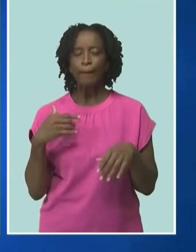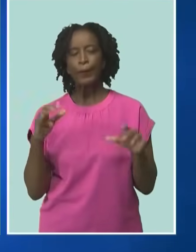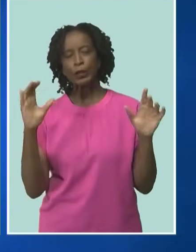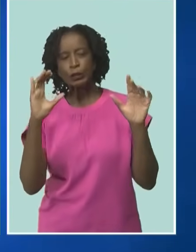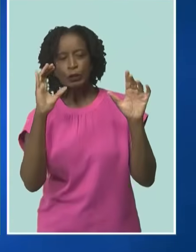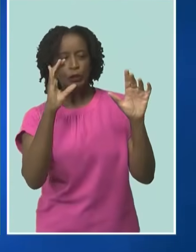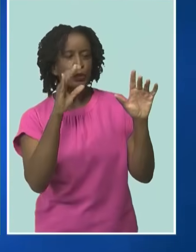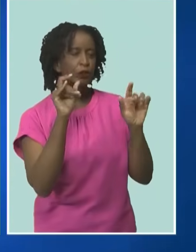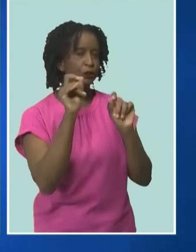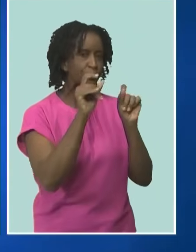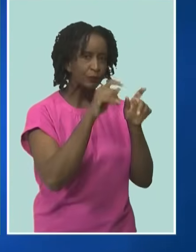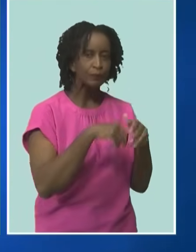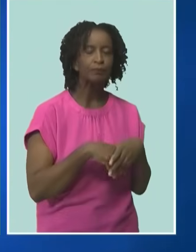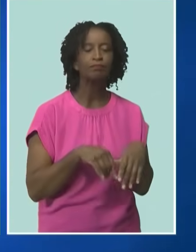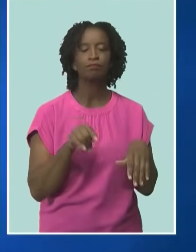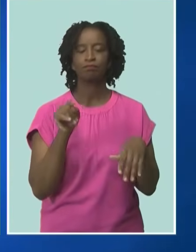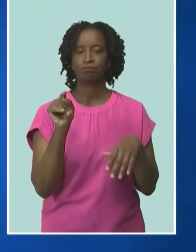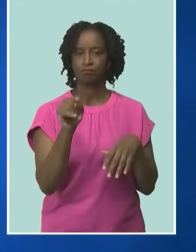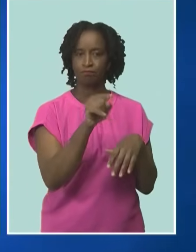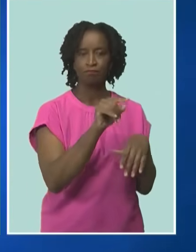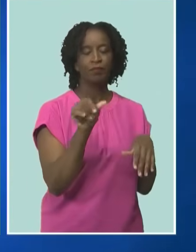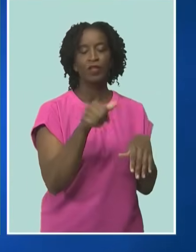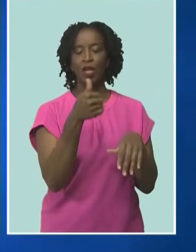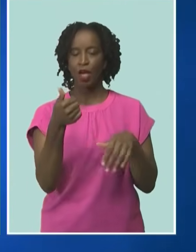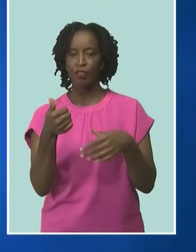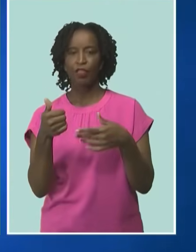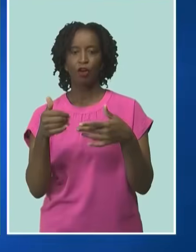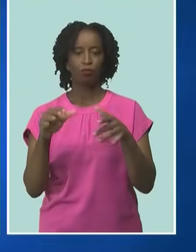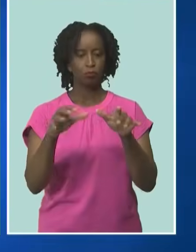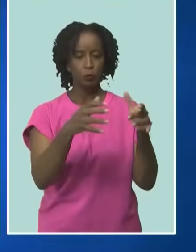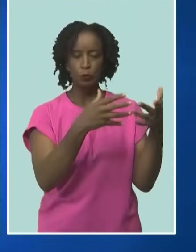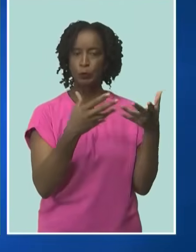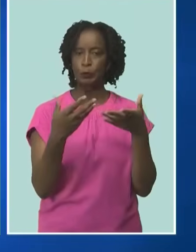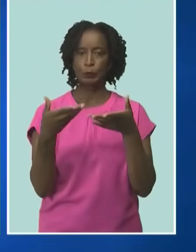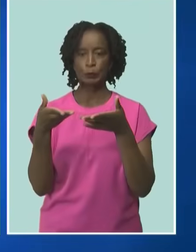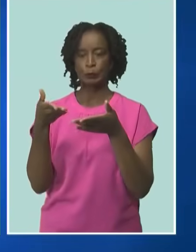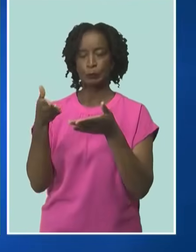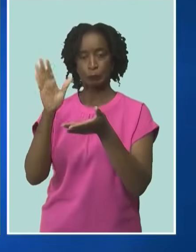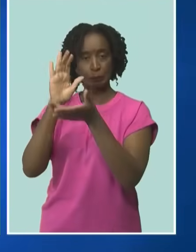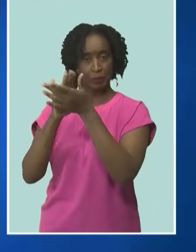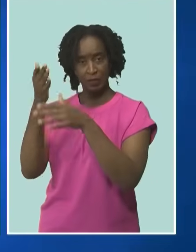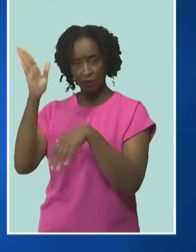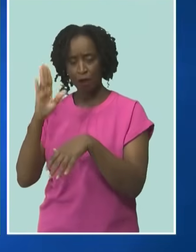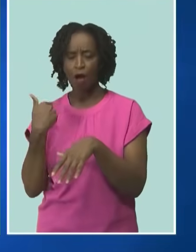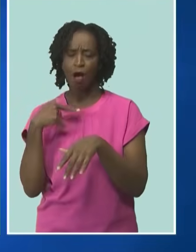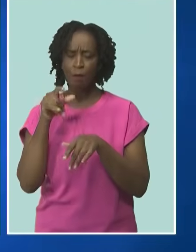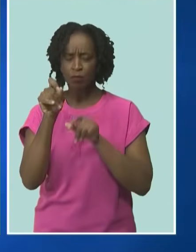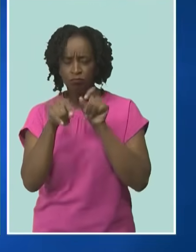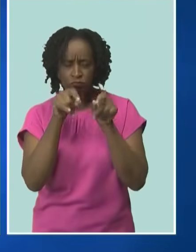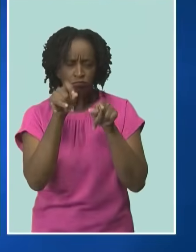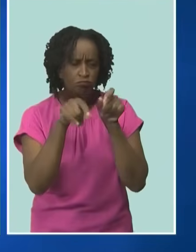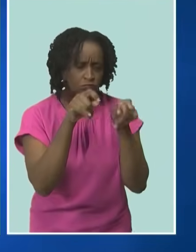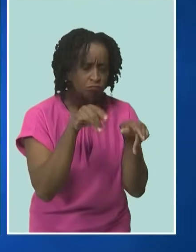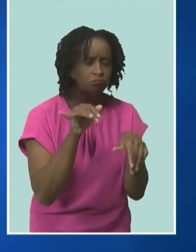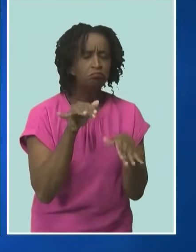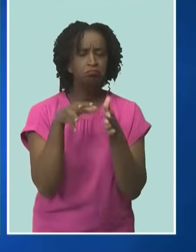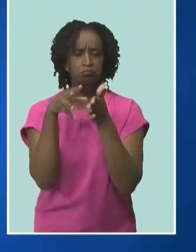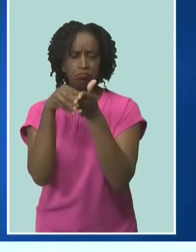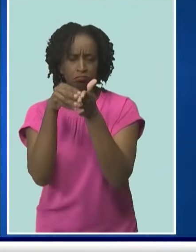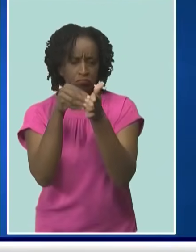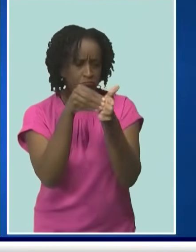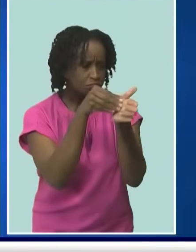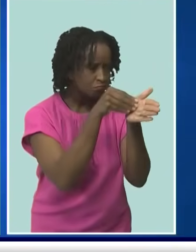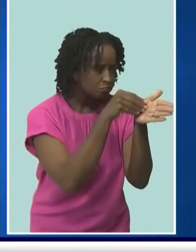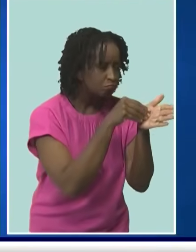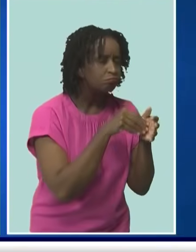to other faith bases as well too, and got more knowledge, and it actually brought me back deeper